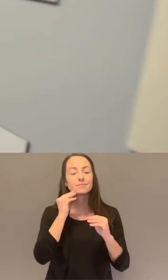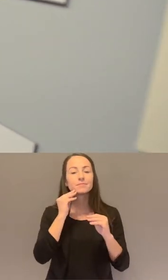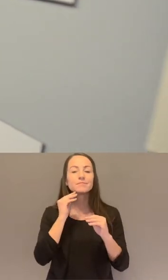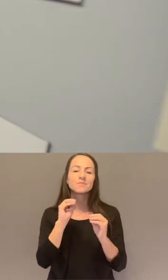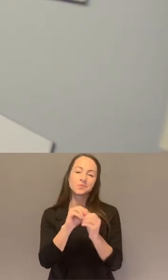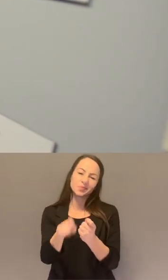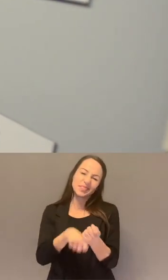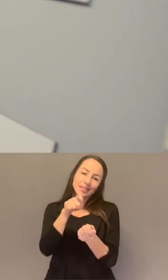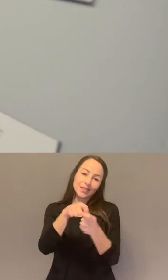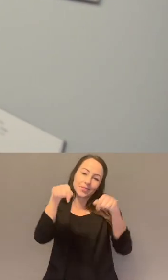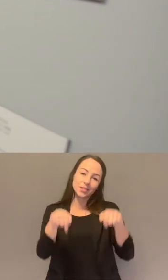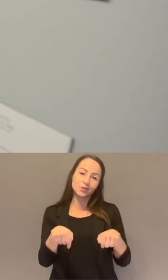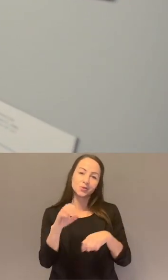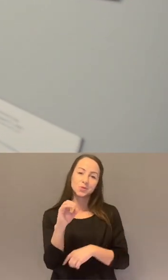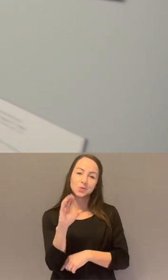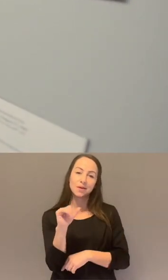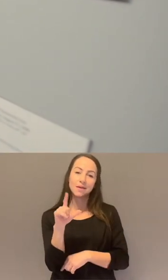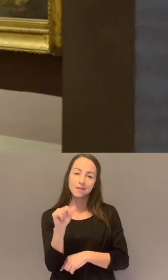to the city of Ocala.